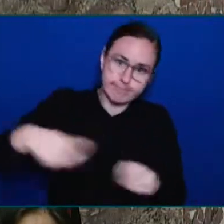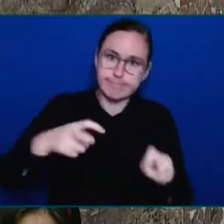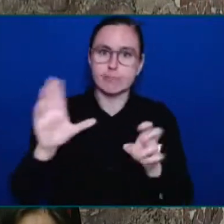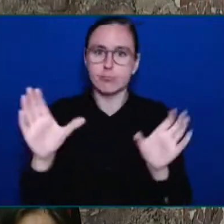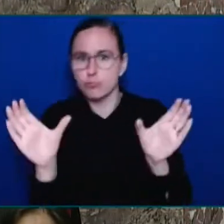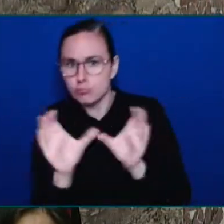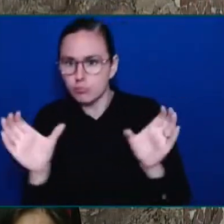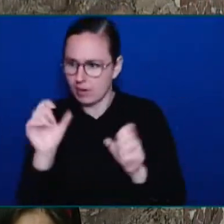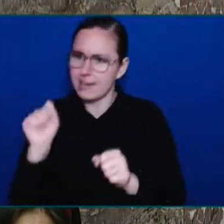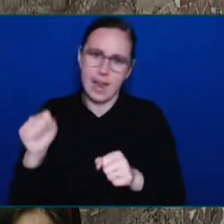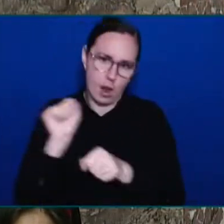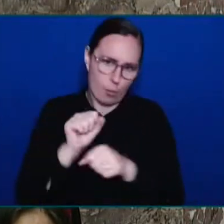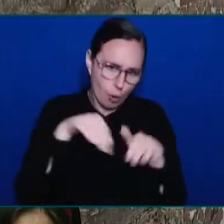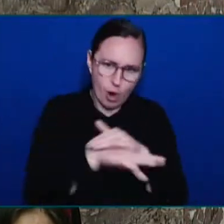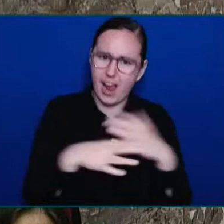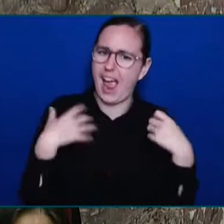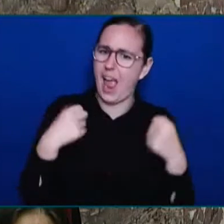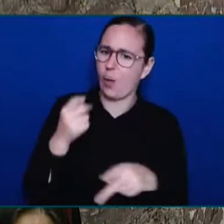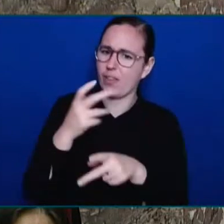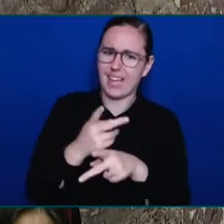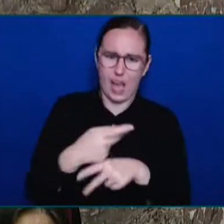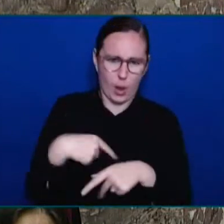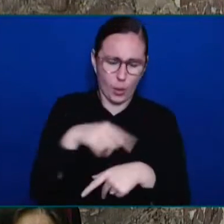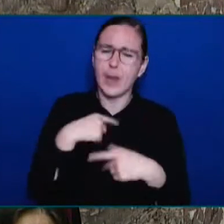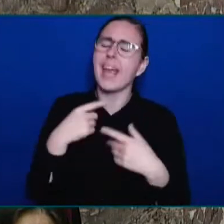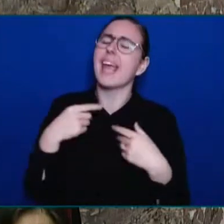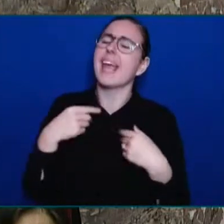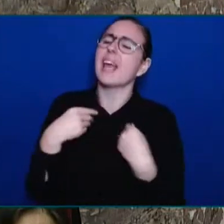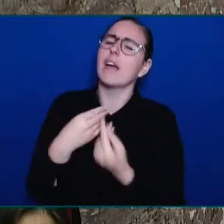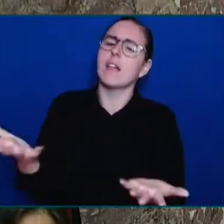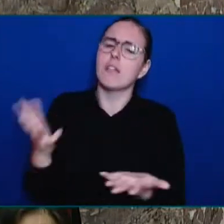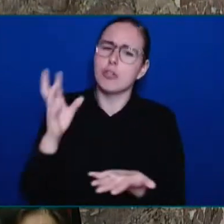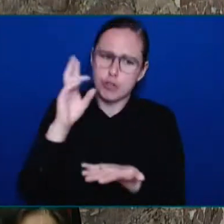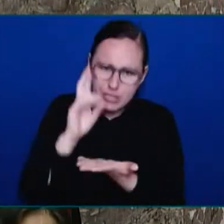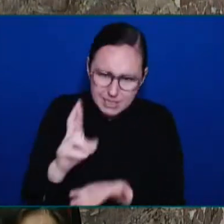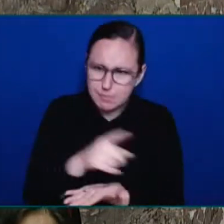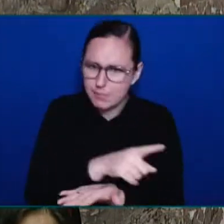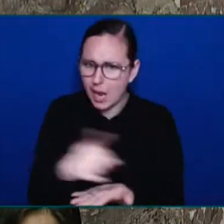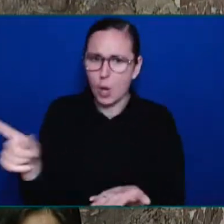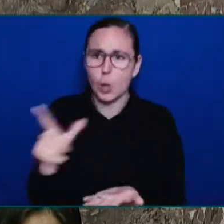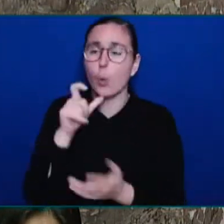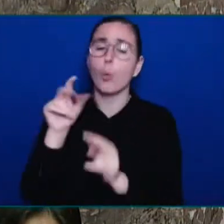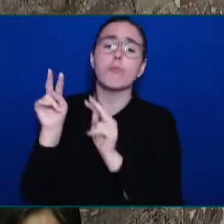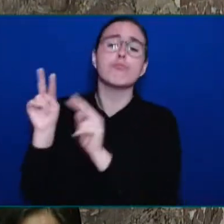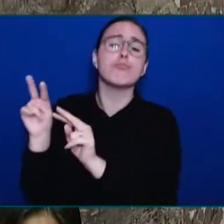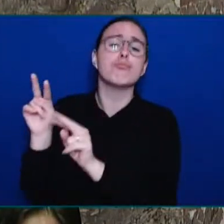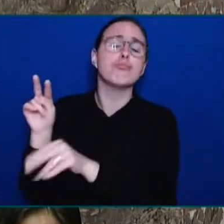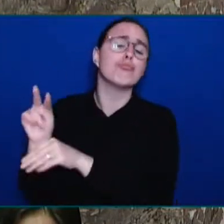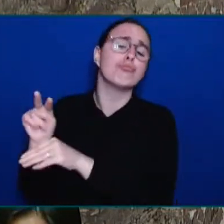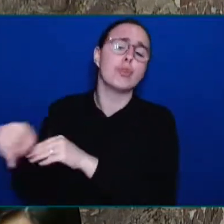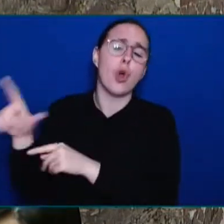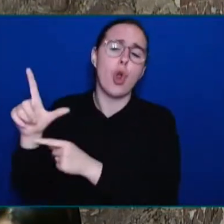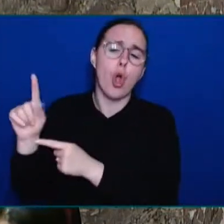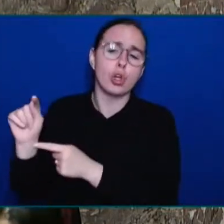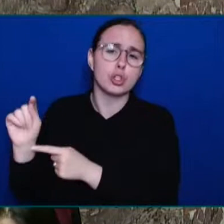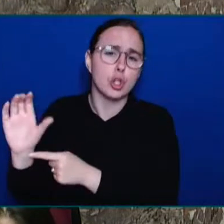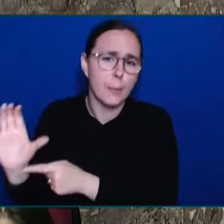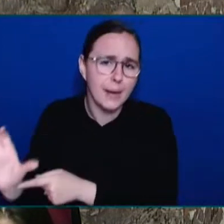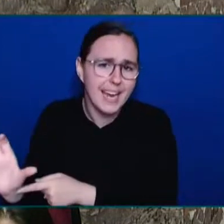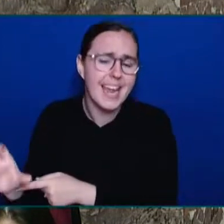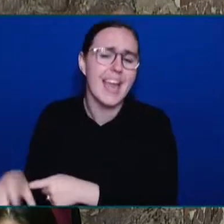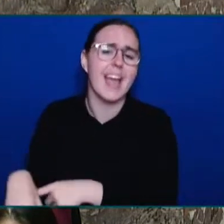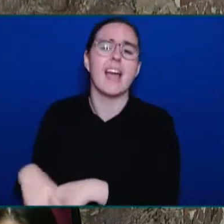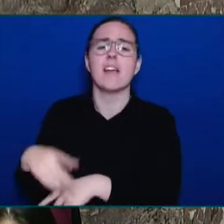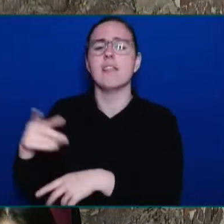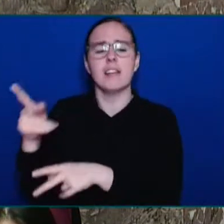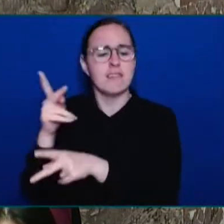and long-term care and acute care and in the community, healthcare assistants have been respected and added in the tens of thousands since I became